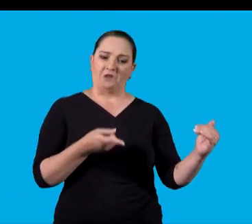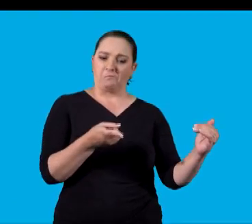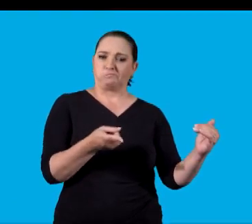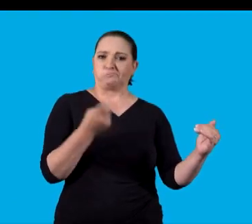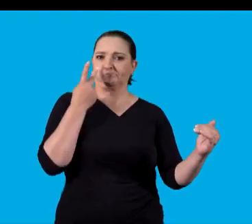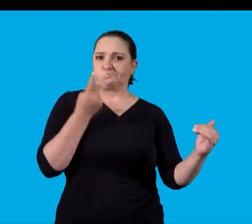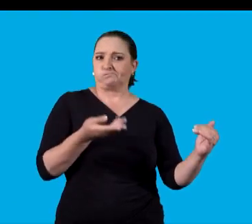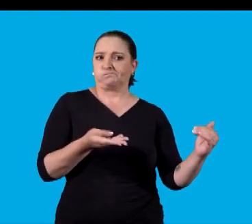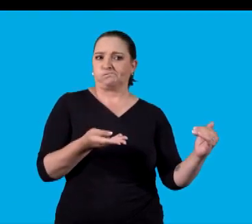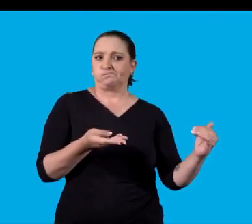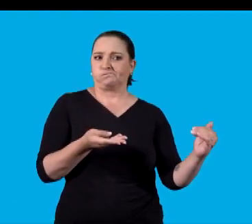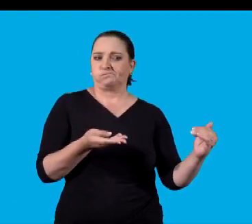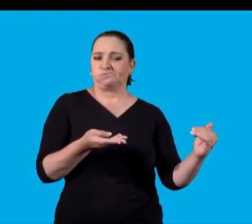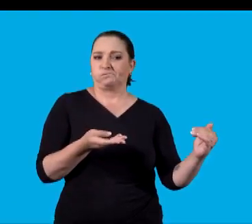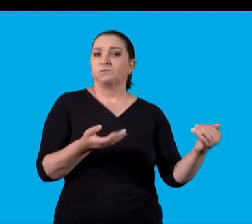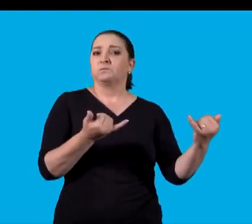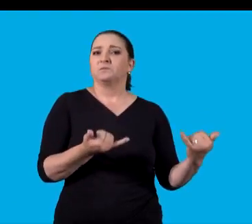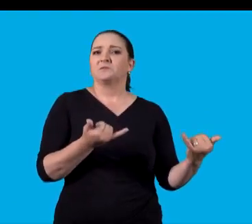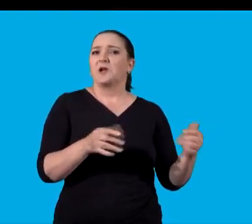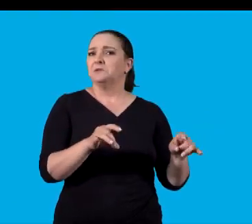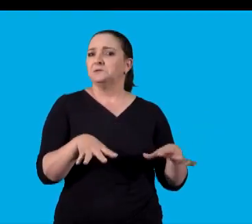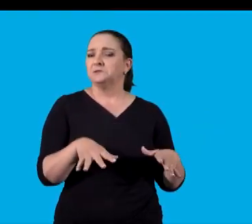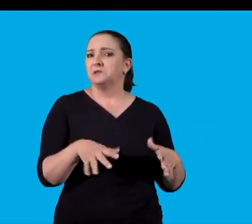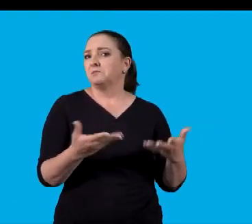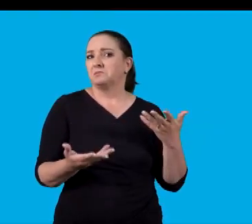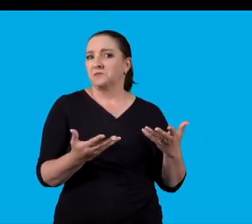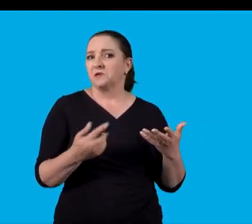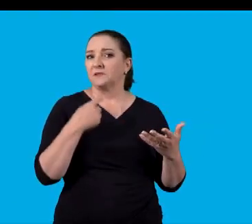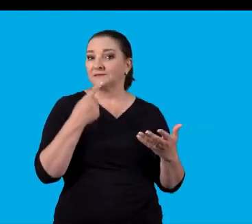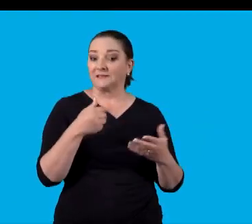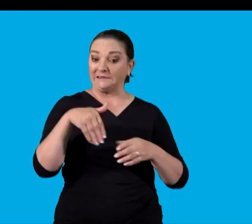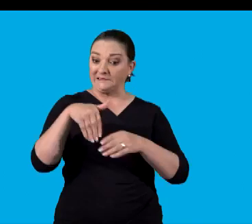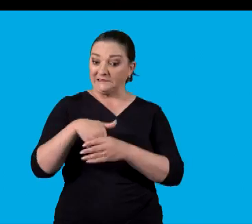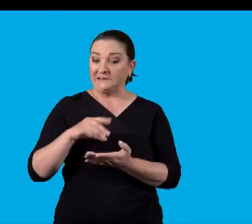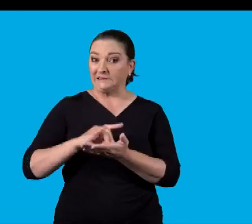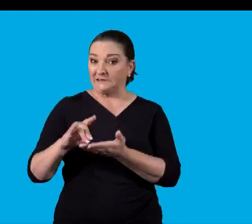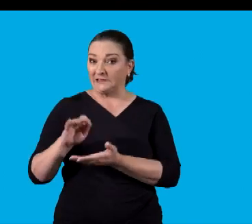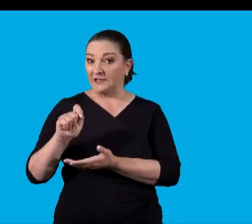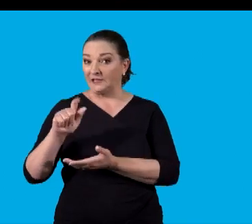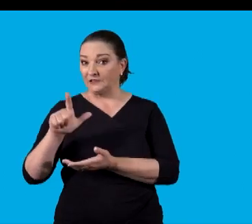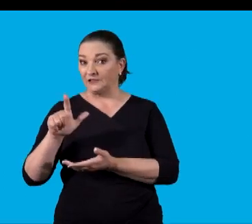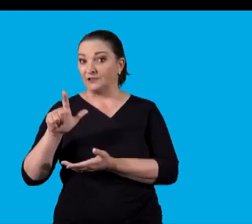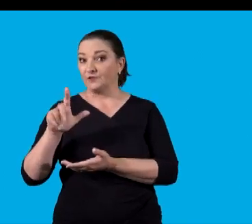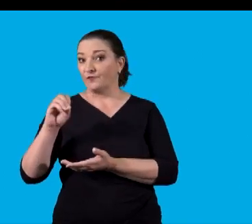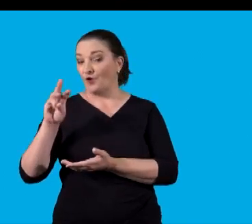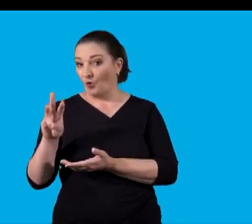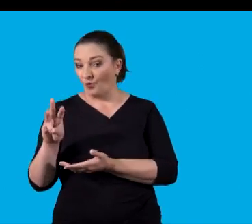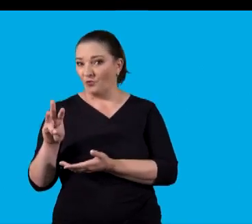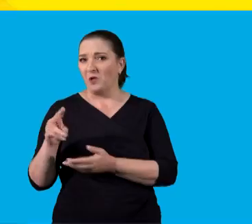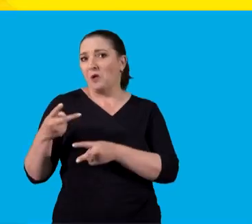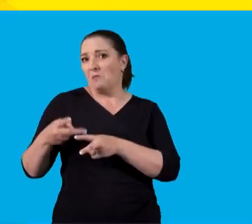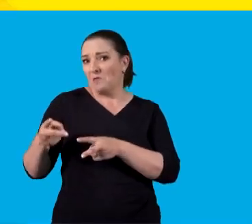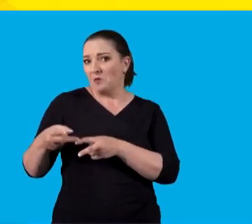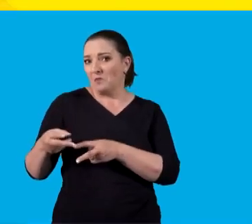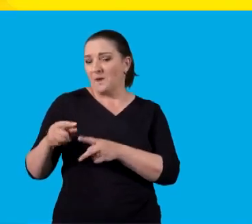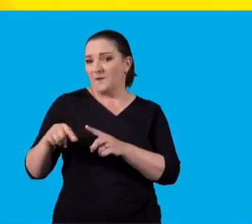me 5.5 million, which is this amount here. So at times the examiner can give you note number 7 as part